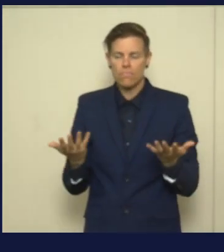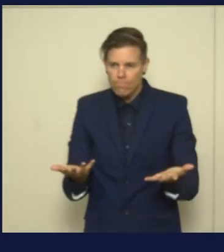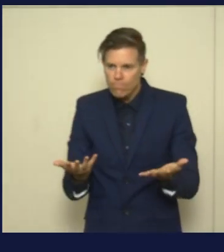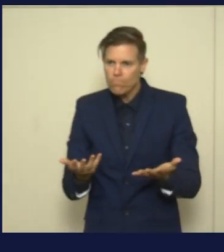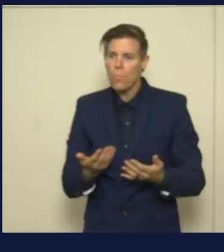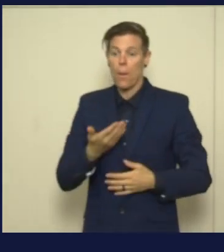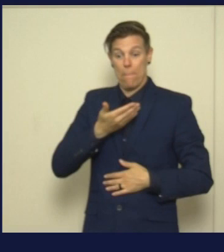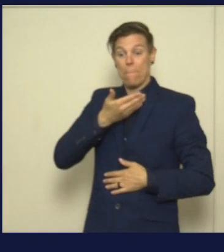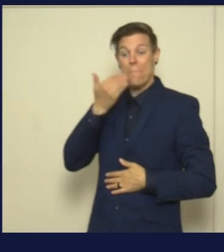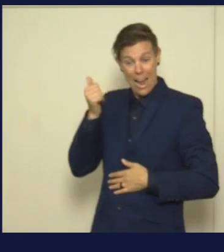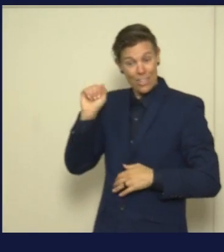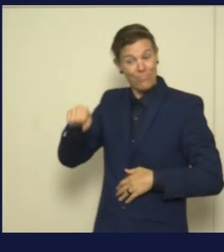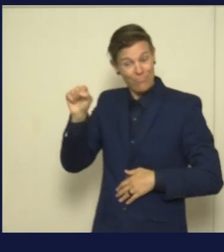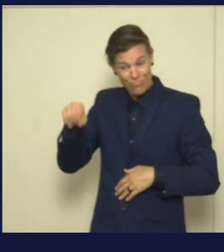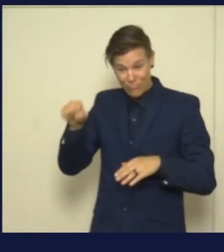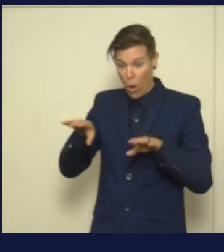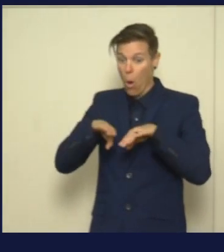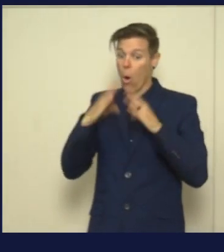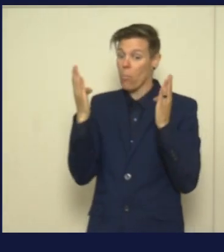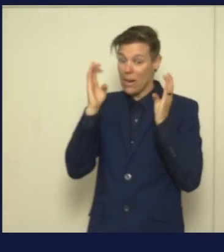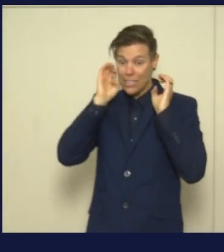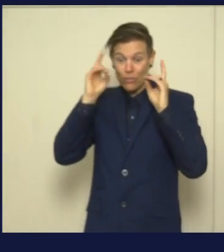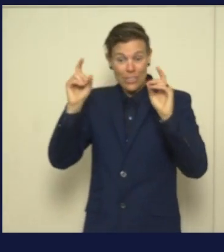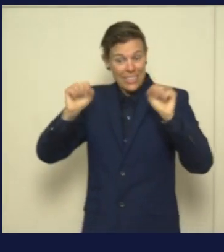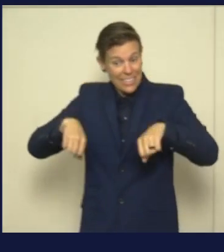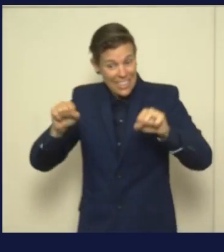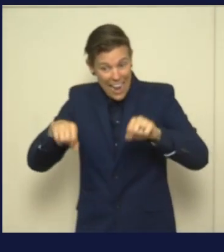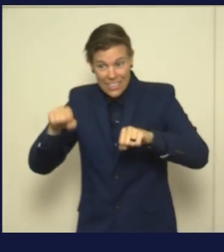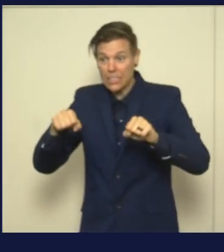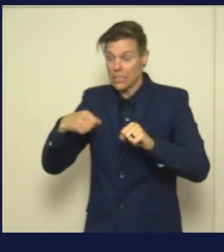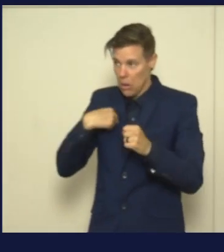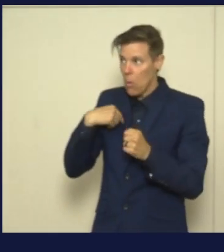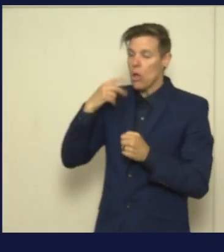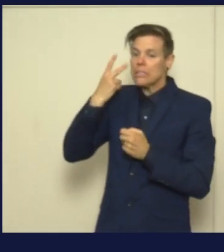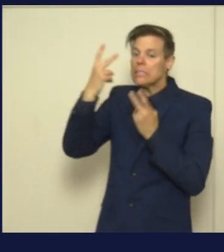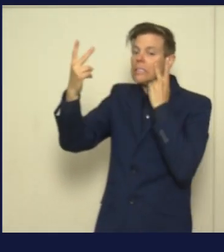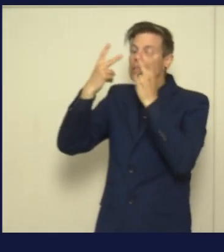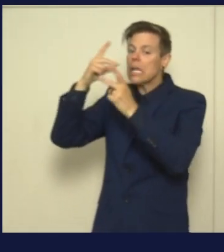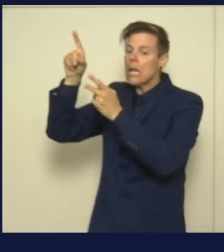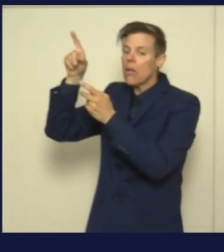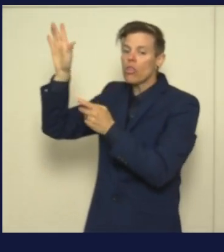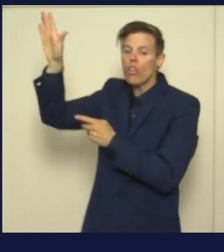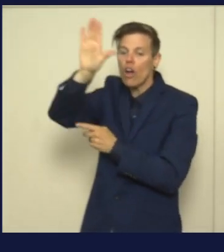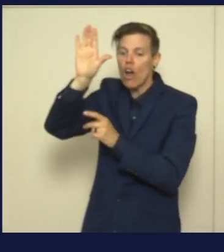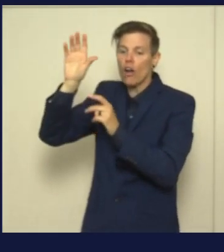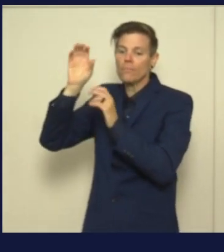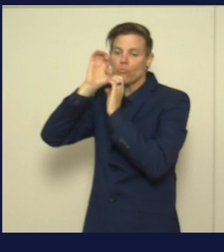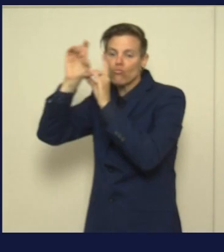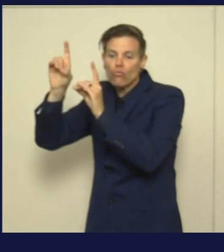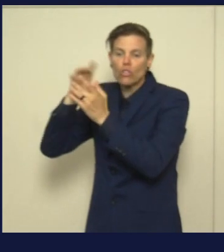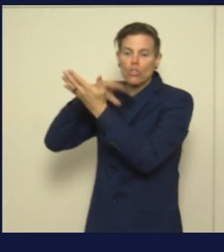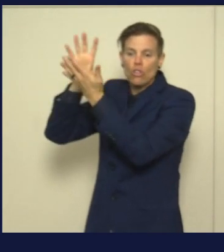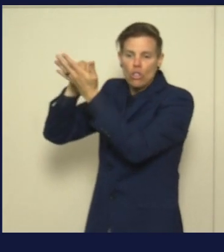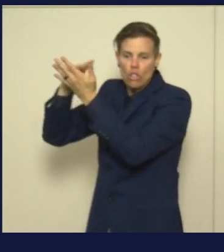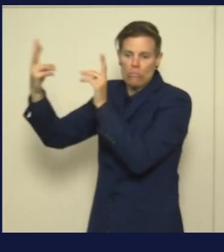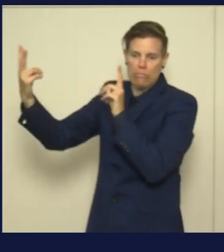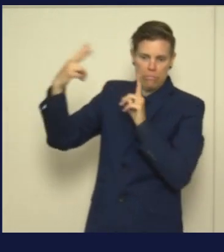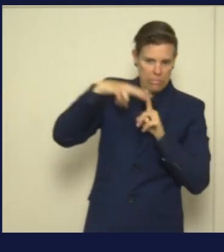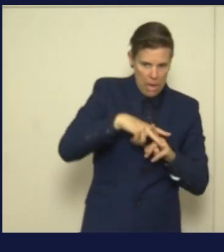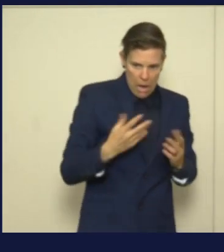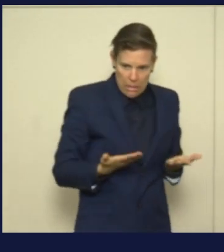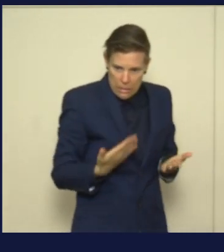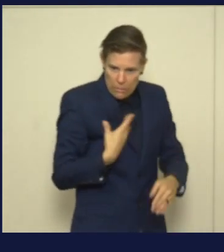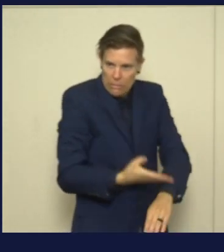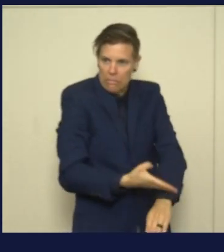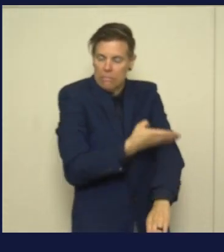in the country. We learned from their mistakes. I want to thank our public education and private education partners who are doing everything